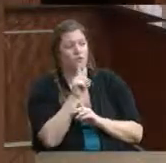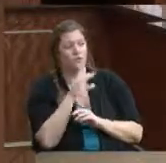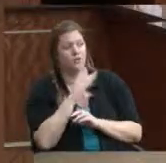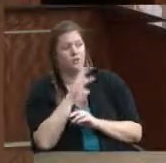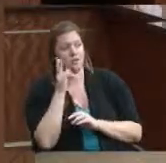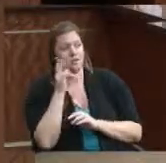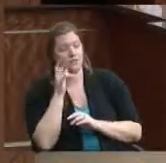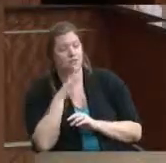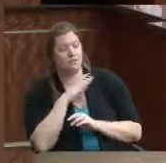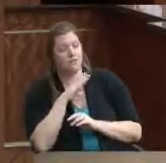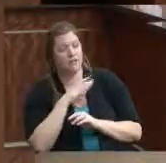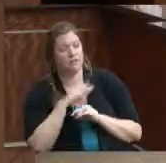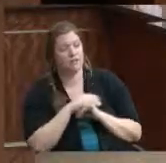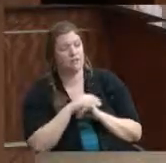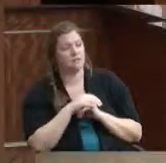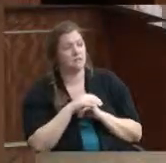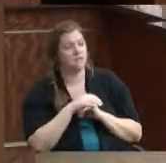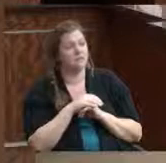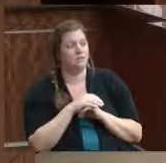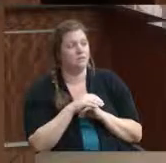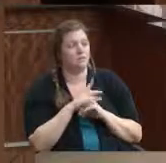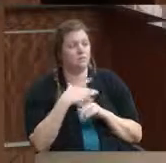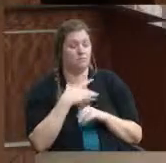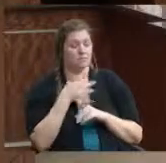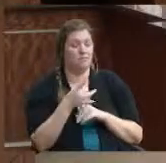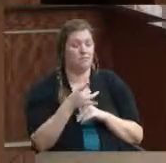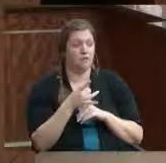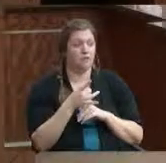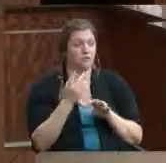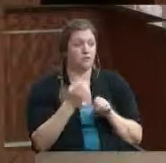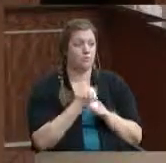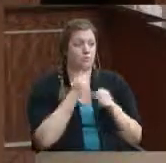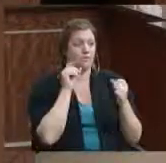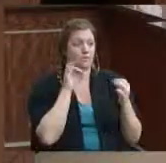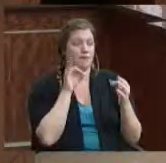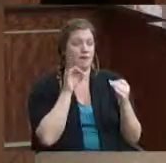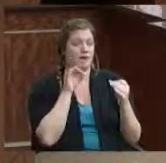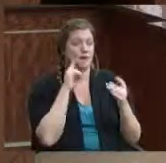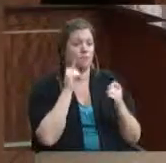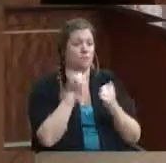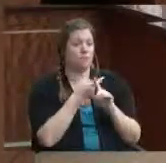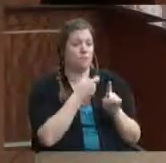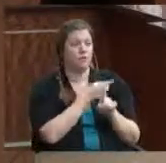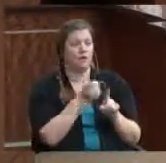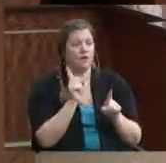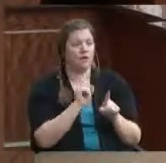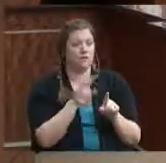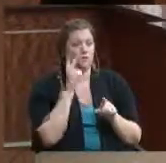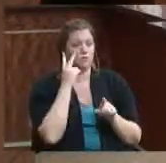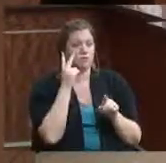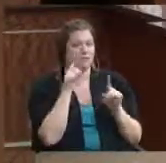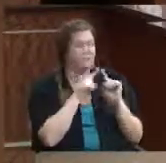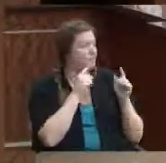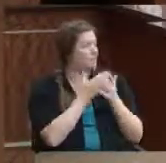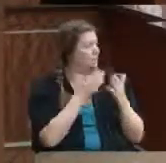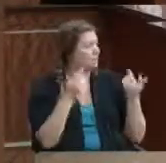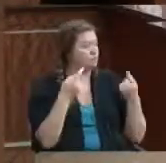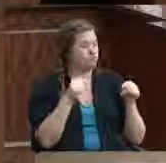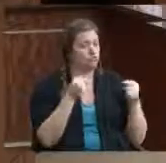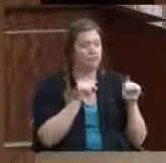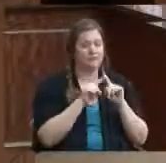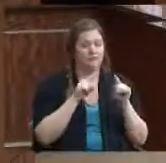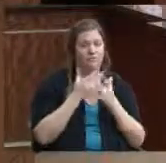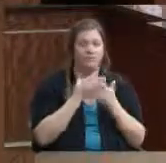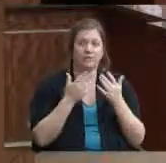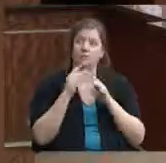back there? That's what we like. But we'd like to get some feedback from you all if you see things. We're trying different things